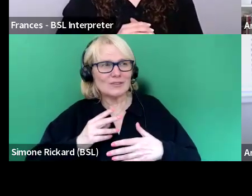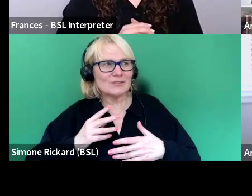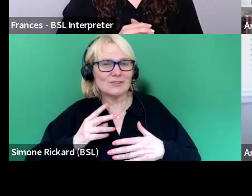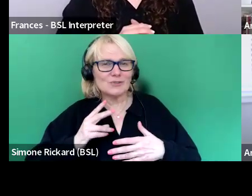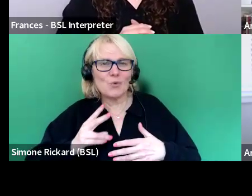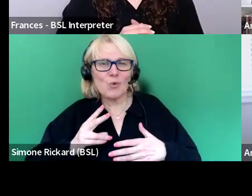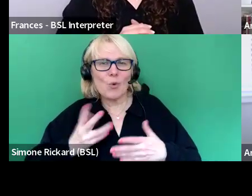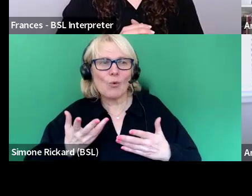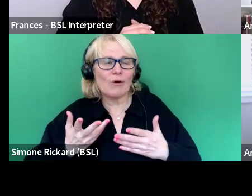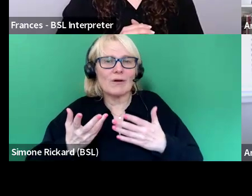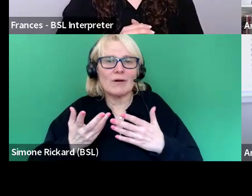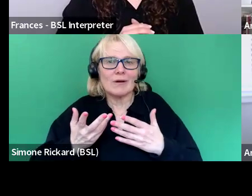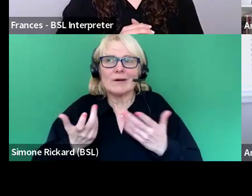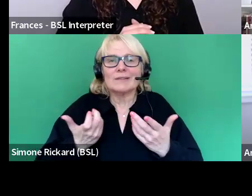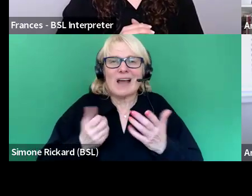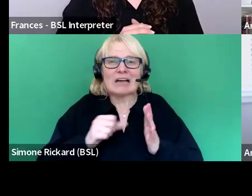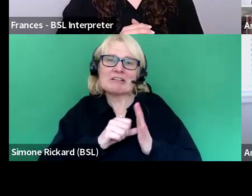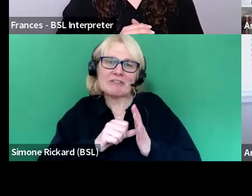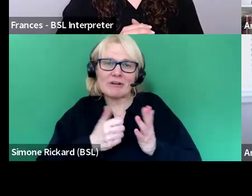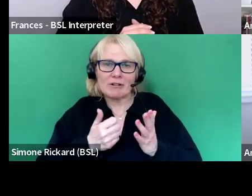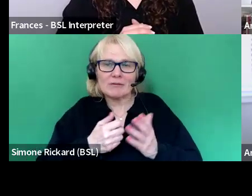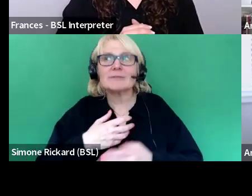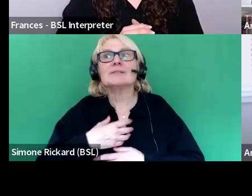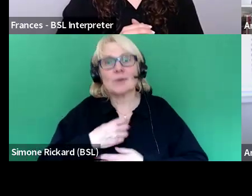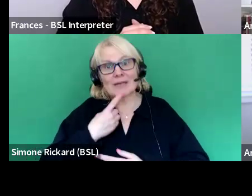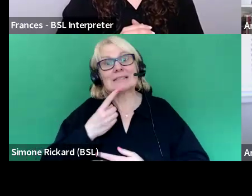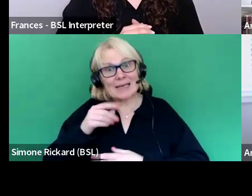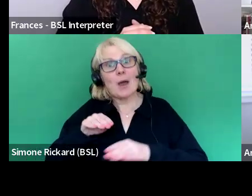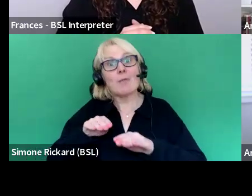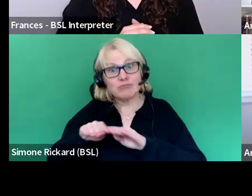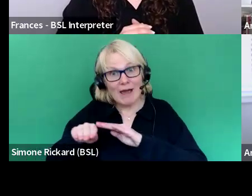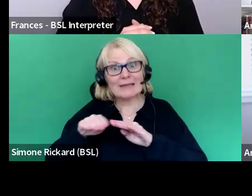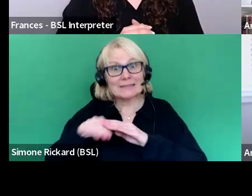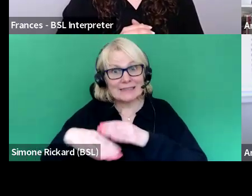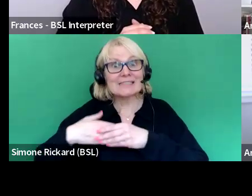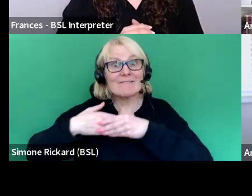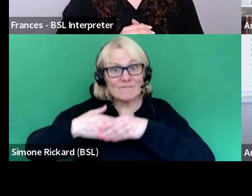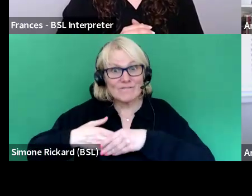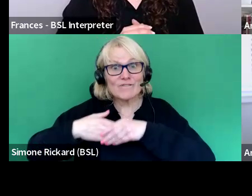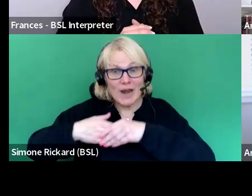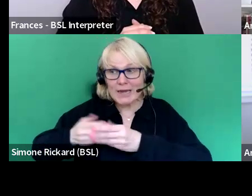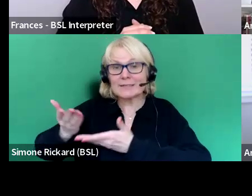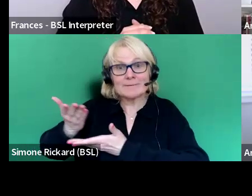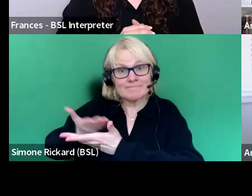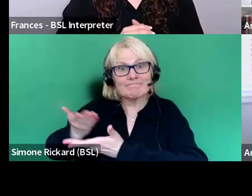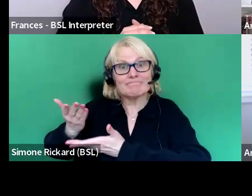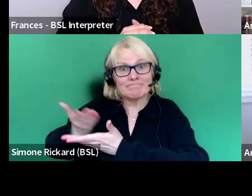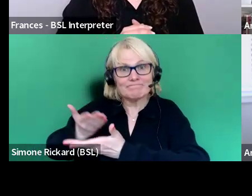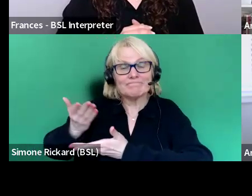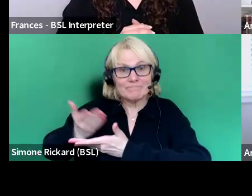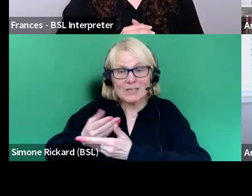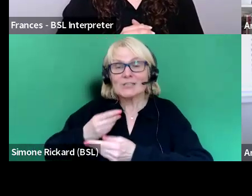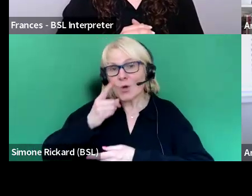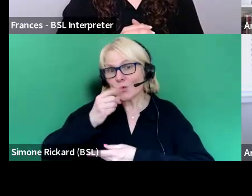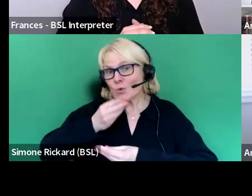practicing with a friend, do practice that conversation and take on those roles of somebody who might misunderstand